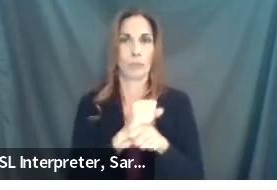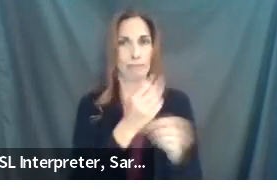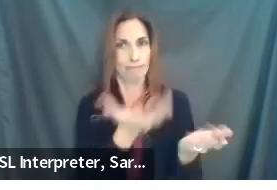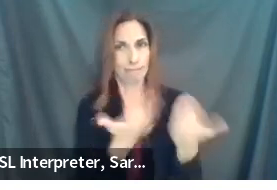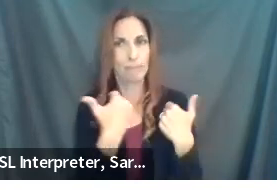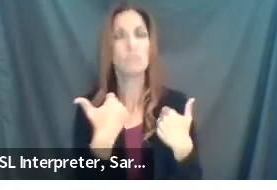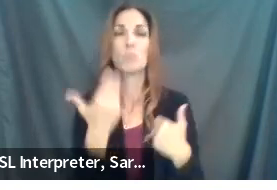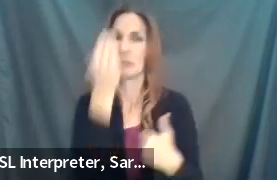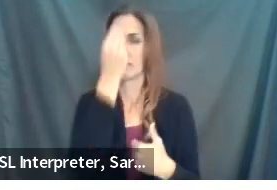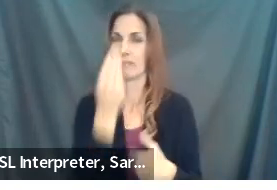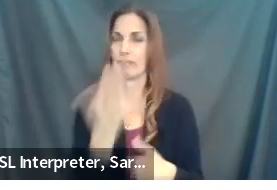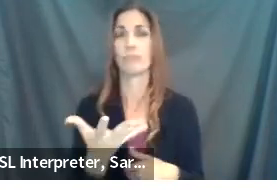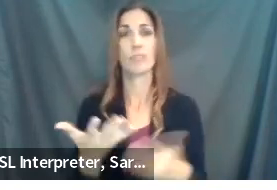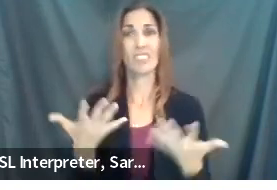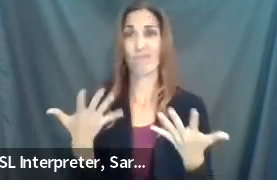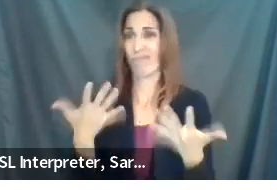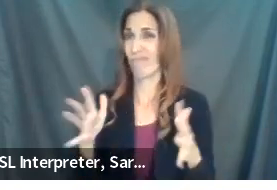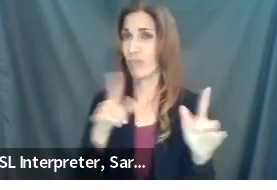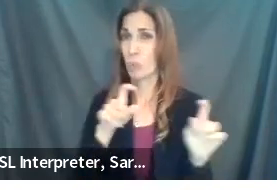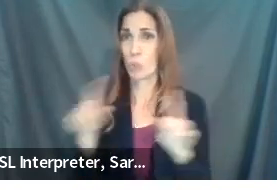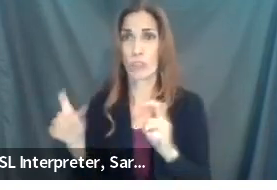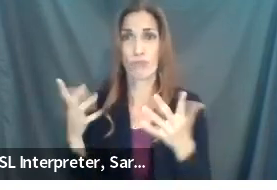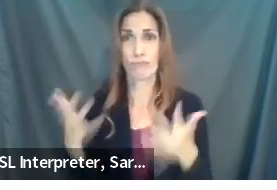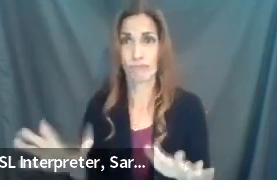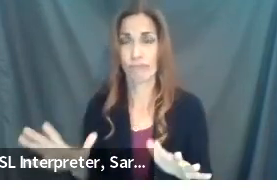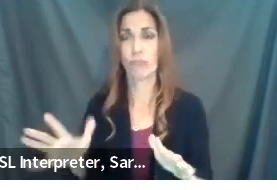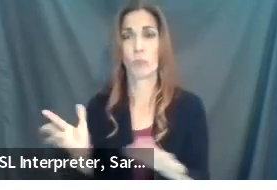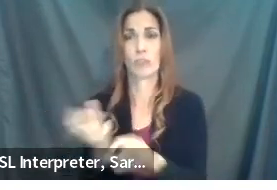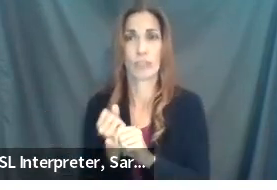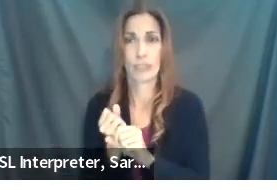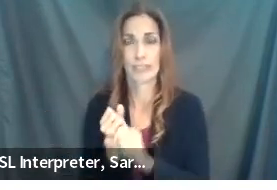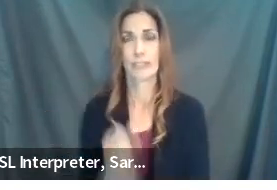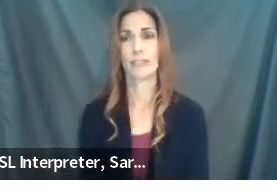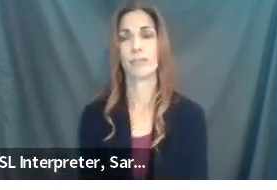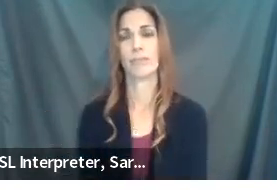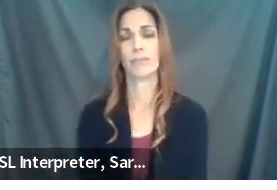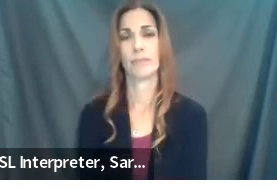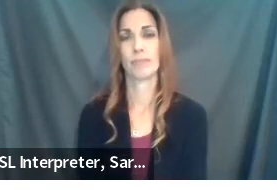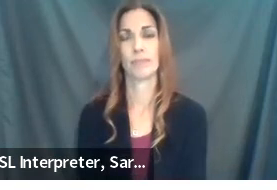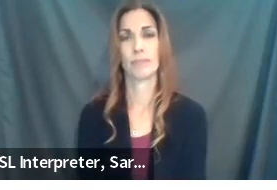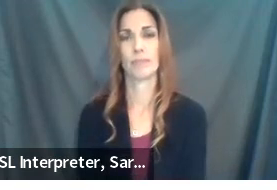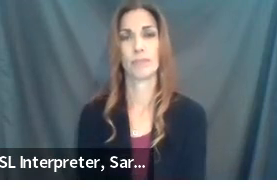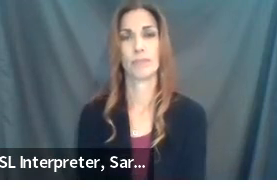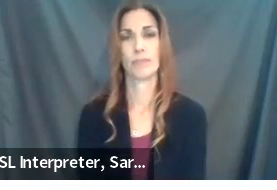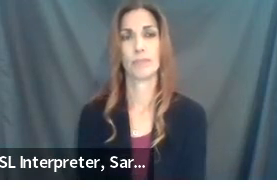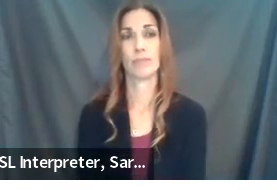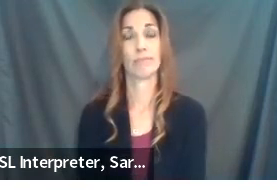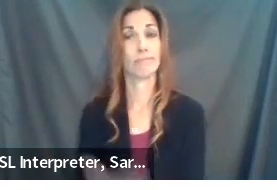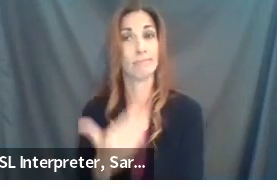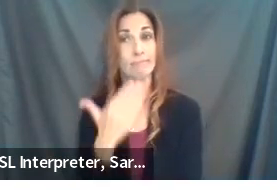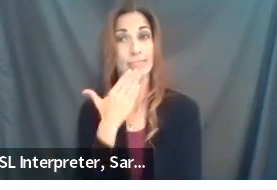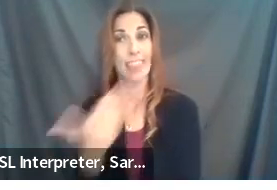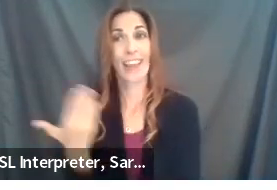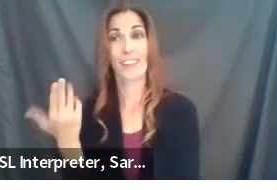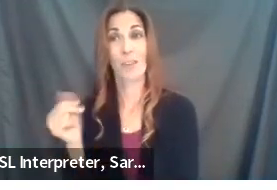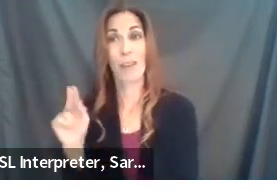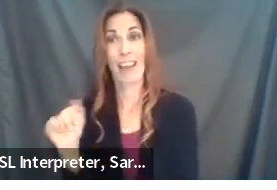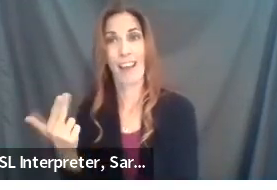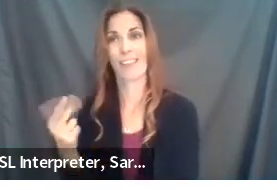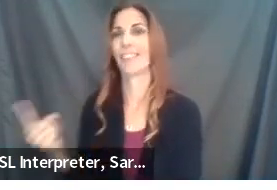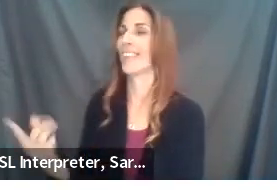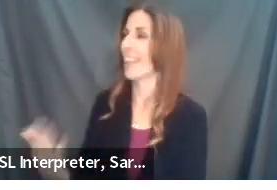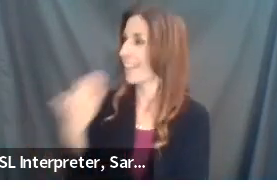So those were all the questions that we received. We got a thank you from Hannah. Thank you, Hannah, for your thank